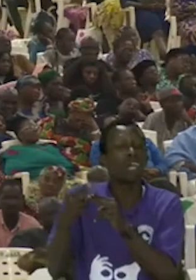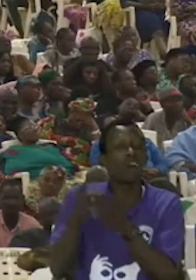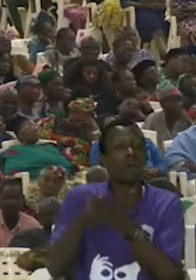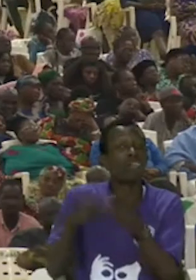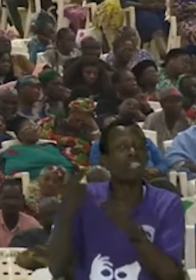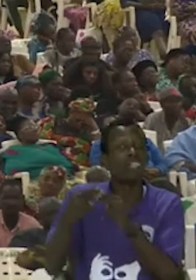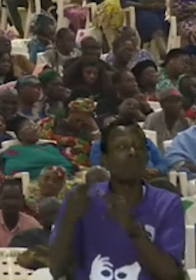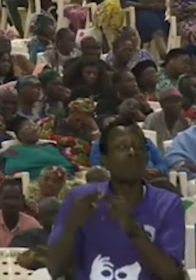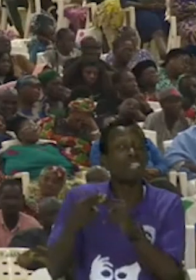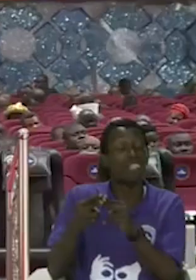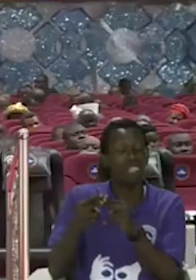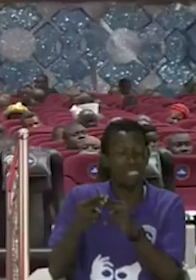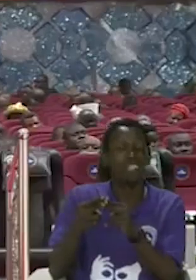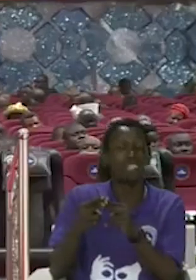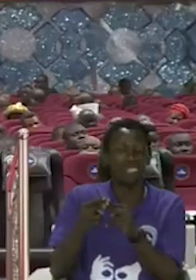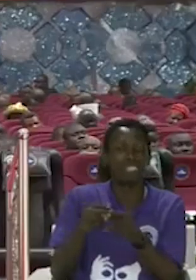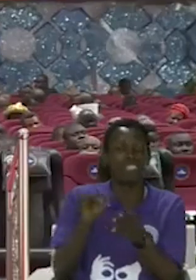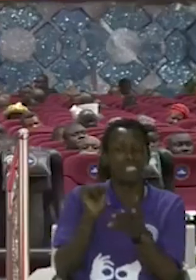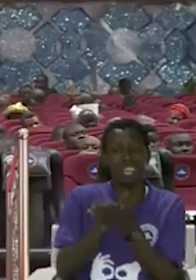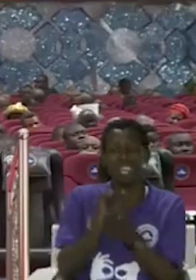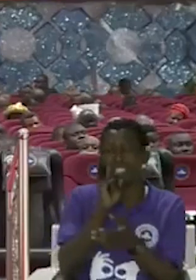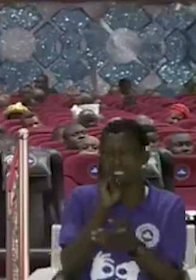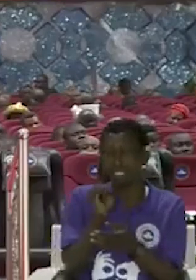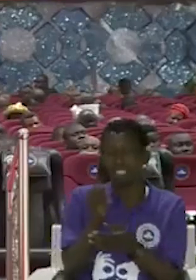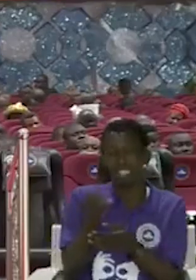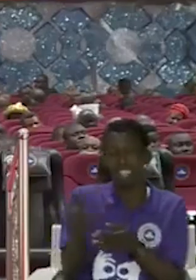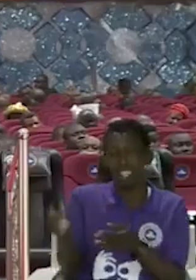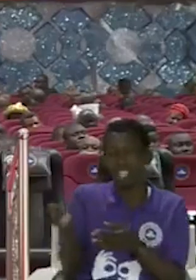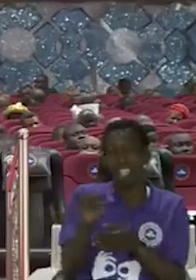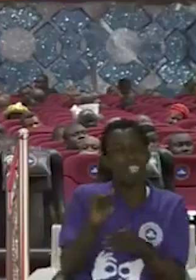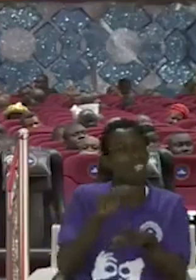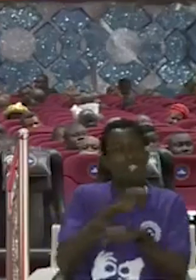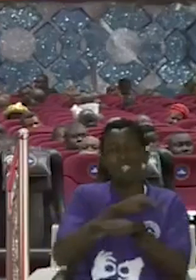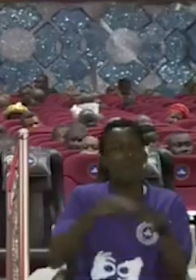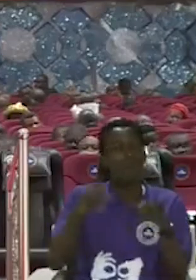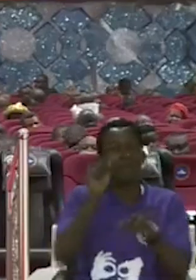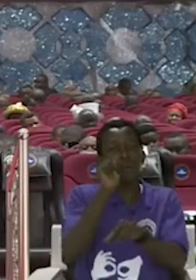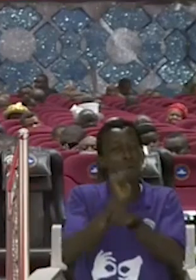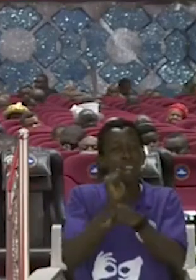Ananias and Sapphira. If this thing didn't work then,